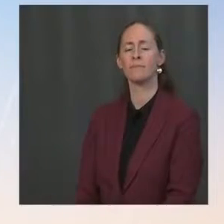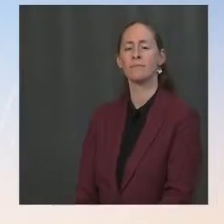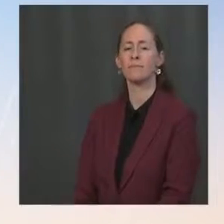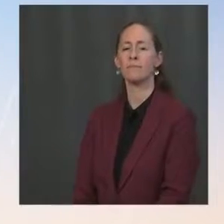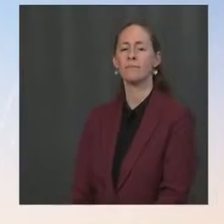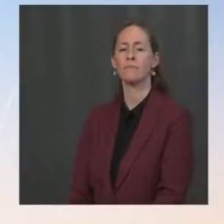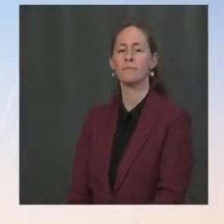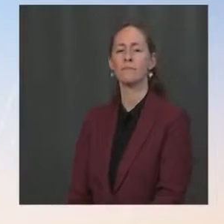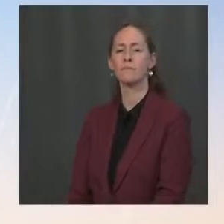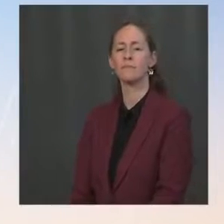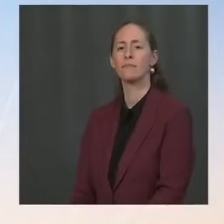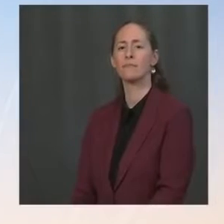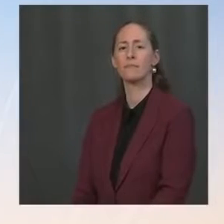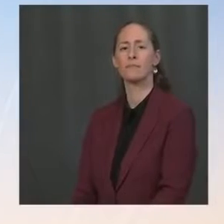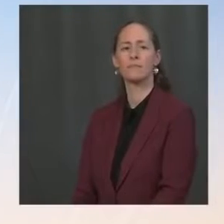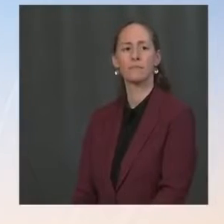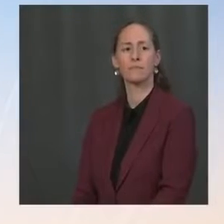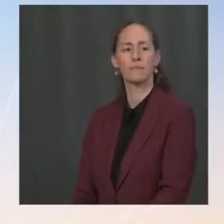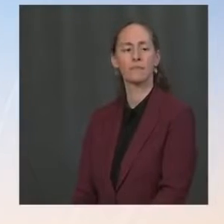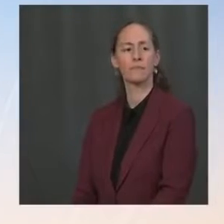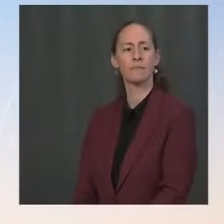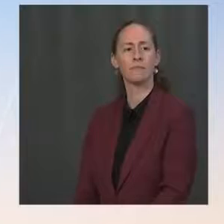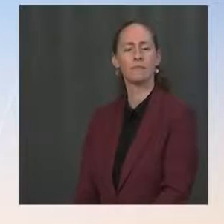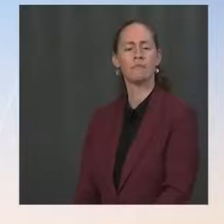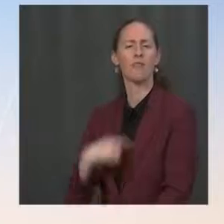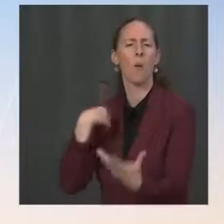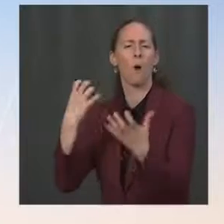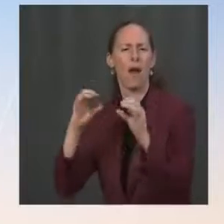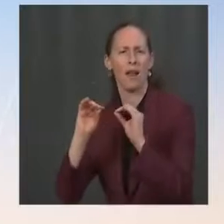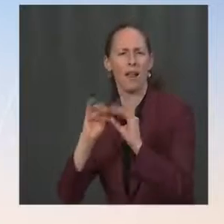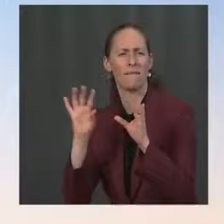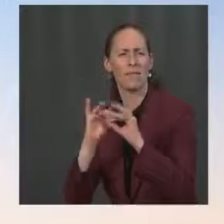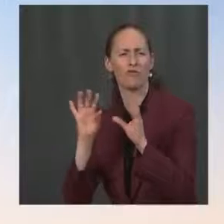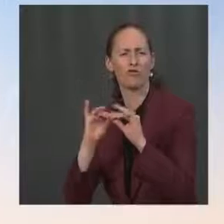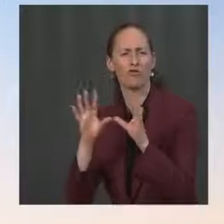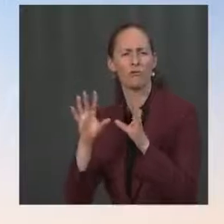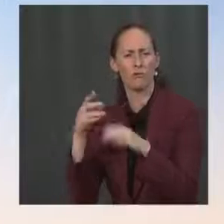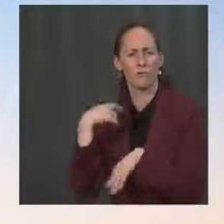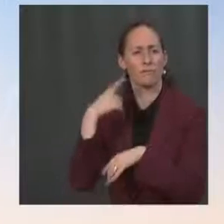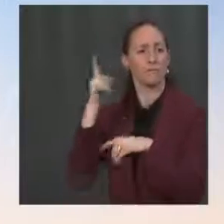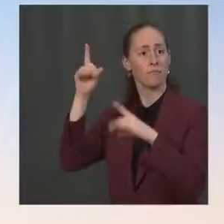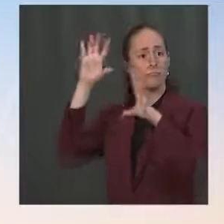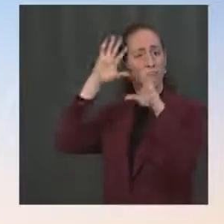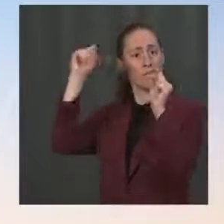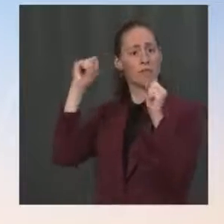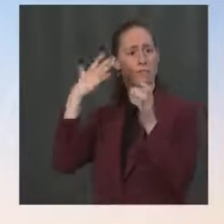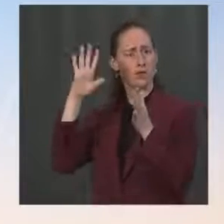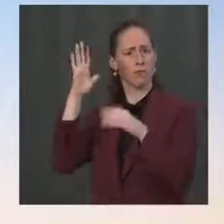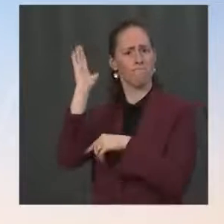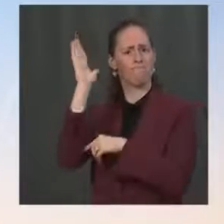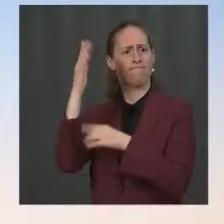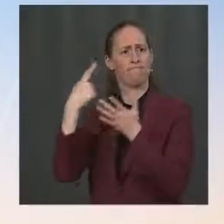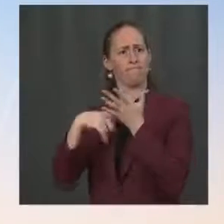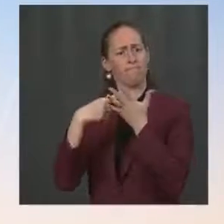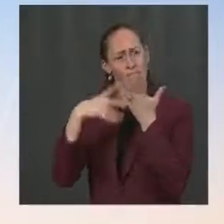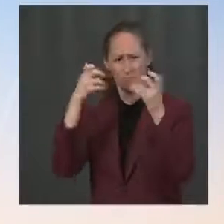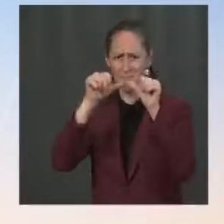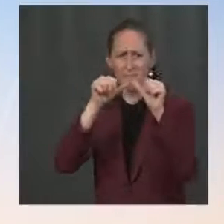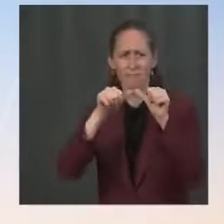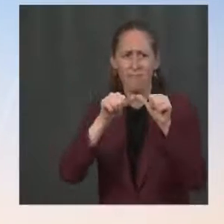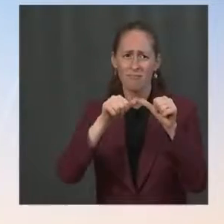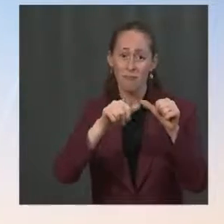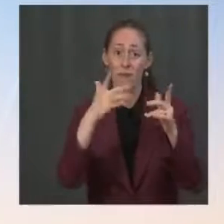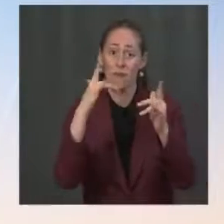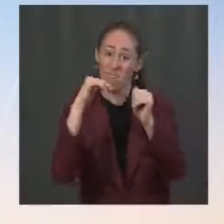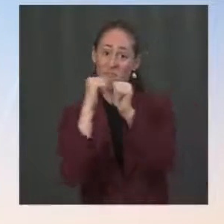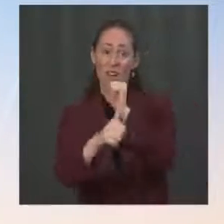a few things, Jen, to clarify. Thank you. He talked about the ongoing mission to get people out after the 31st. But Yes. To be